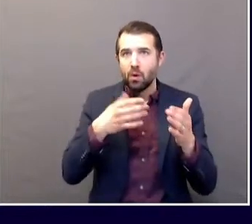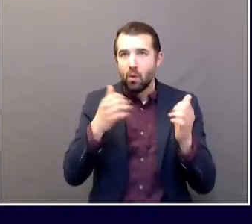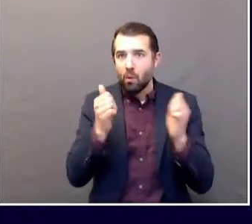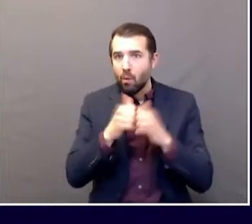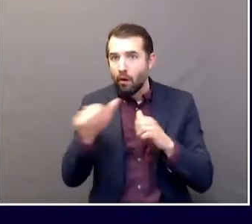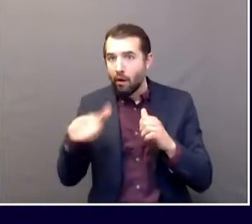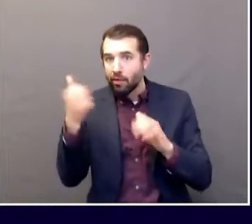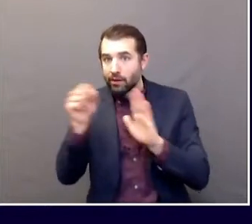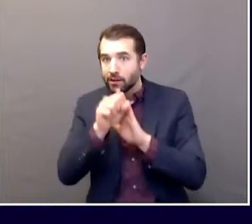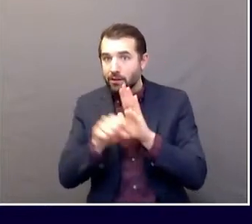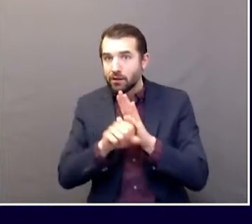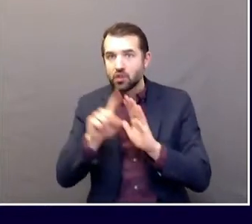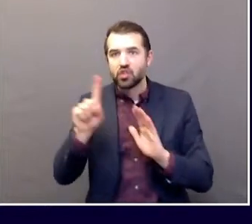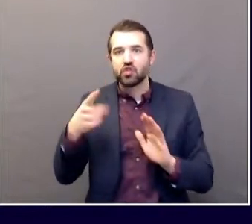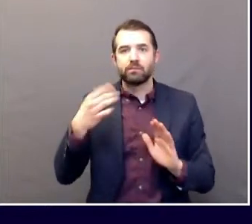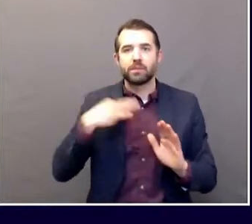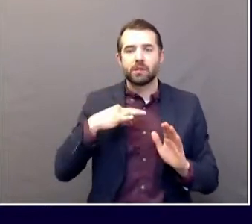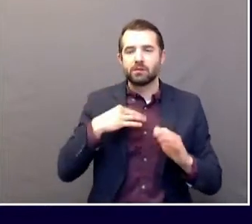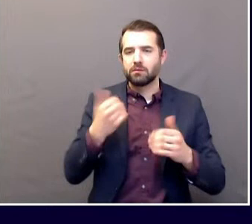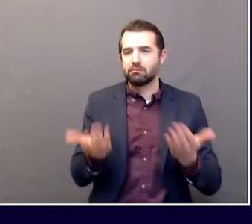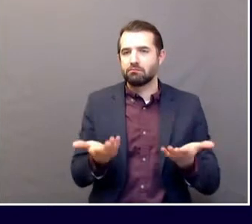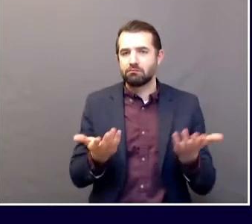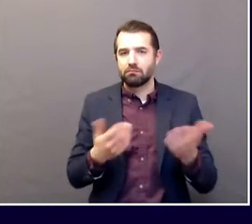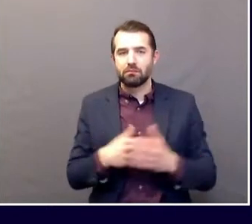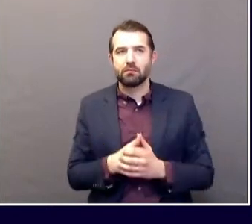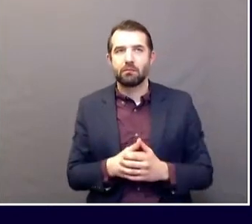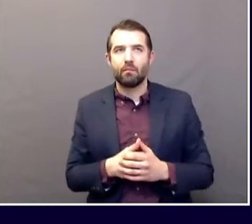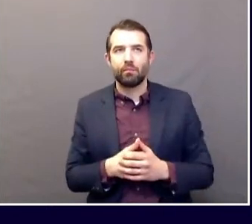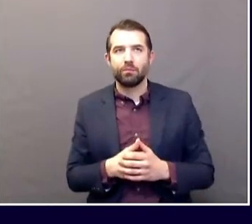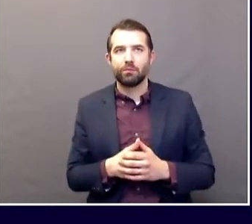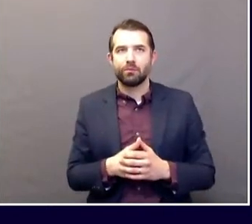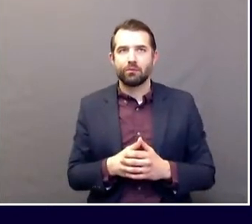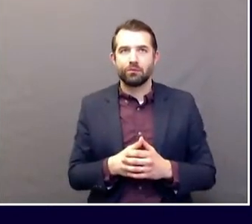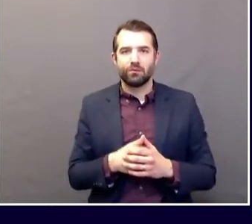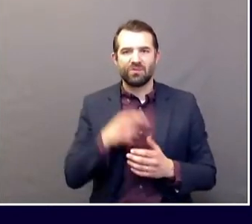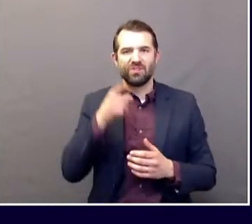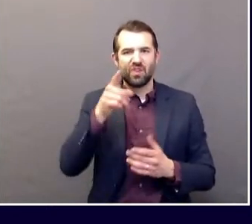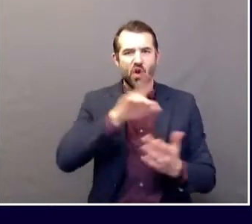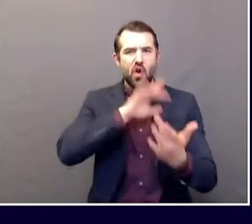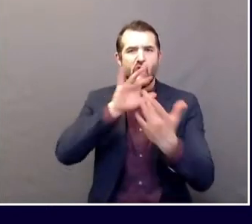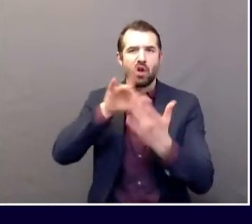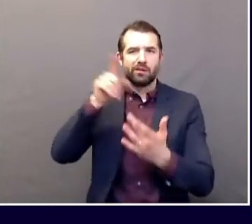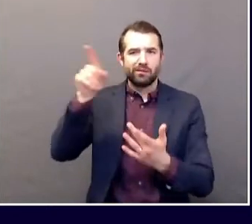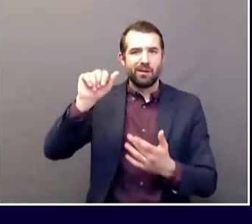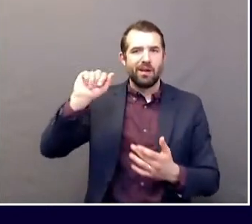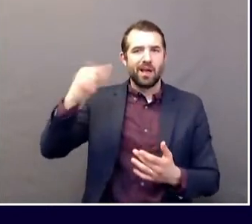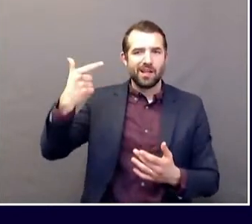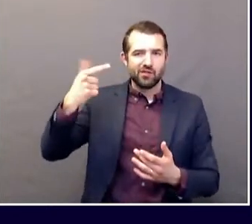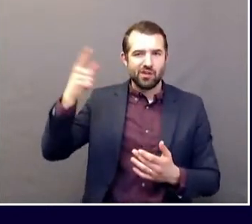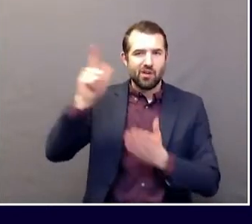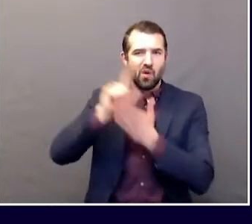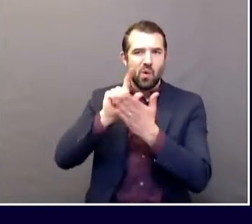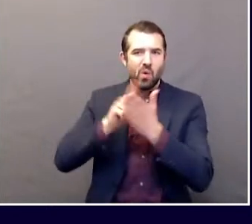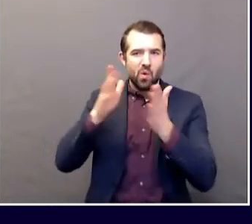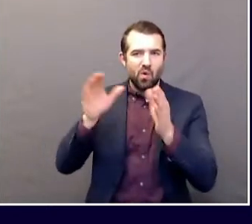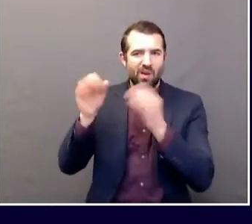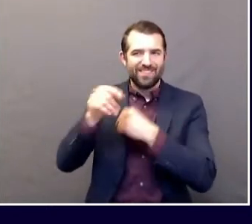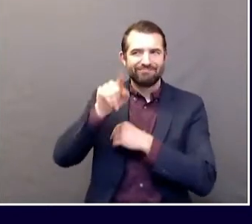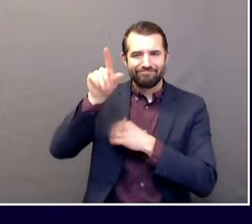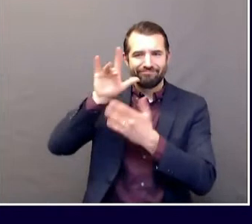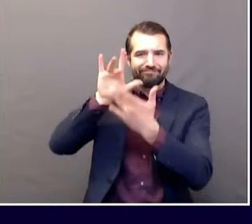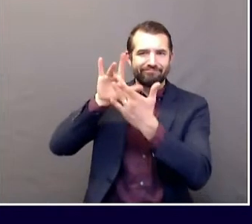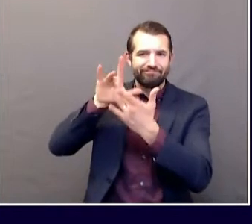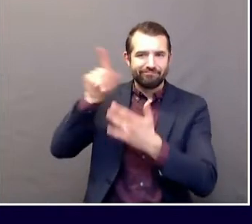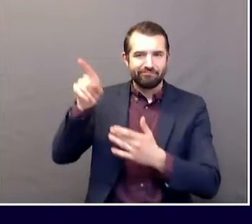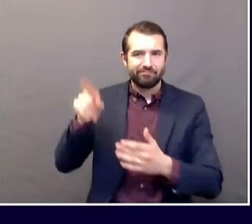I think I would direct you to the Office of the Attorney General about exactly what they're doing. We were in contact with them upon receipt of this recall